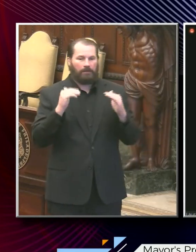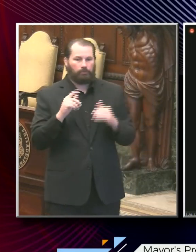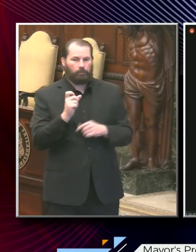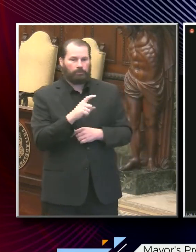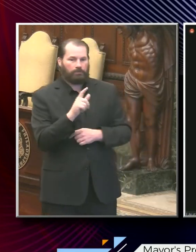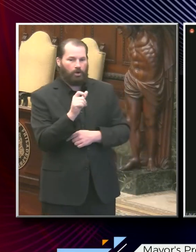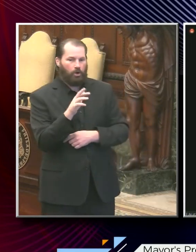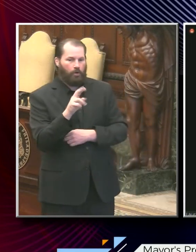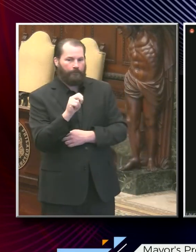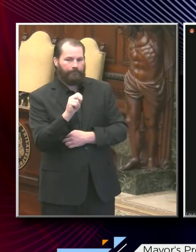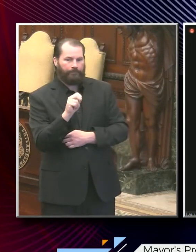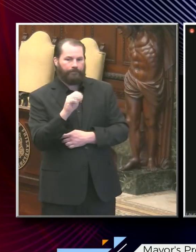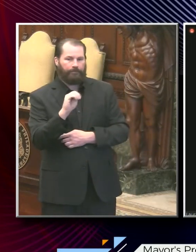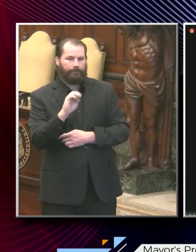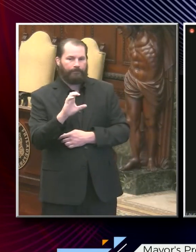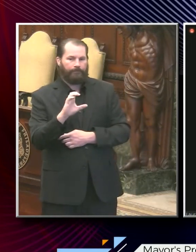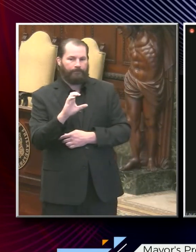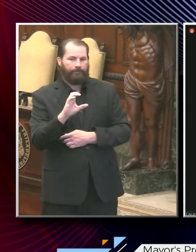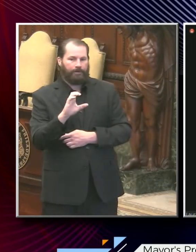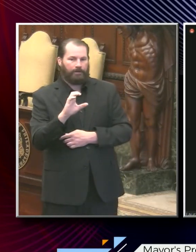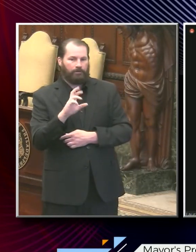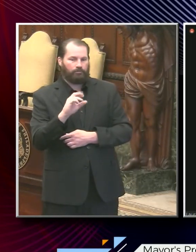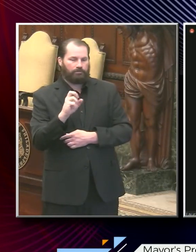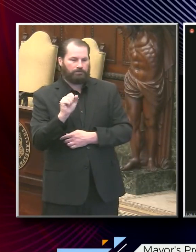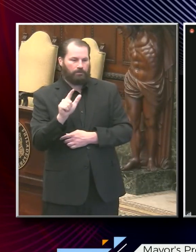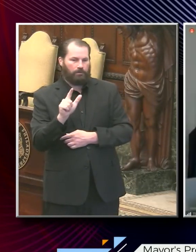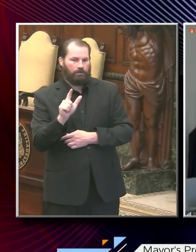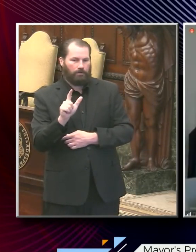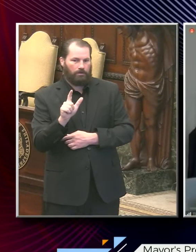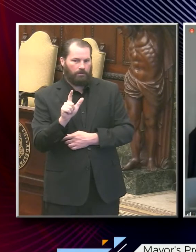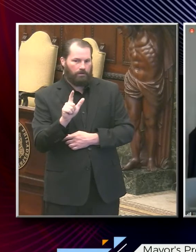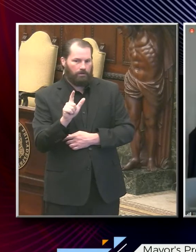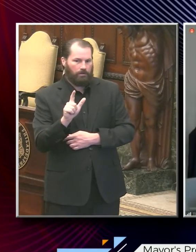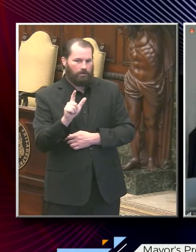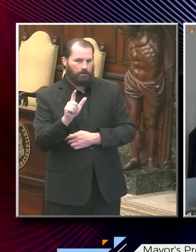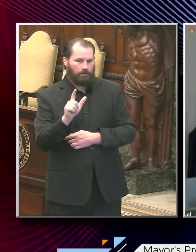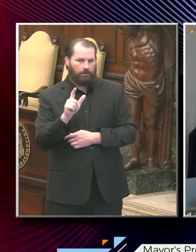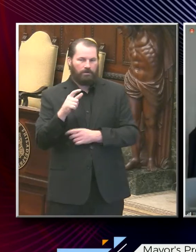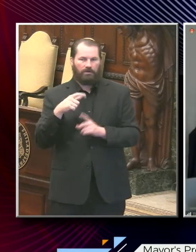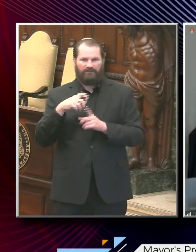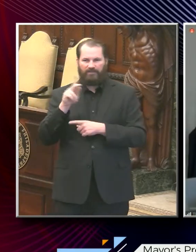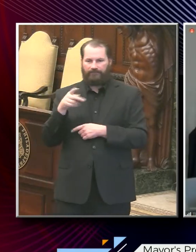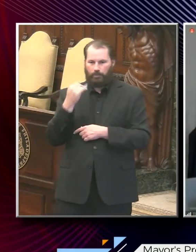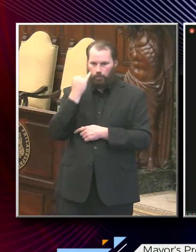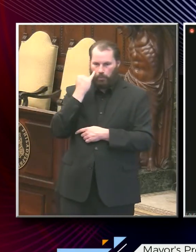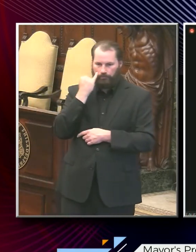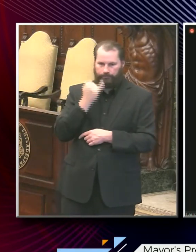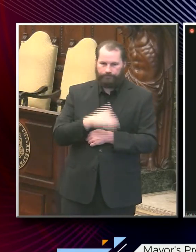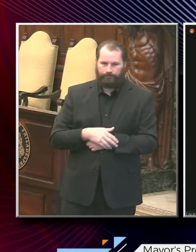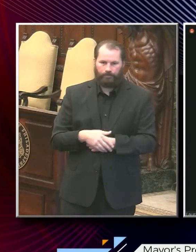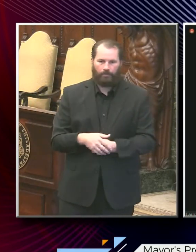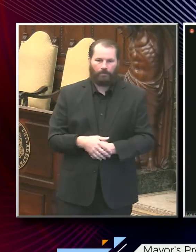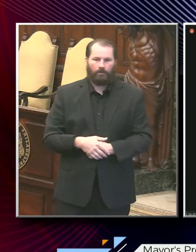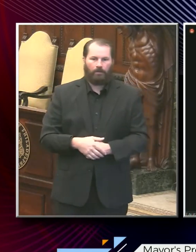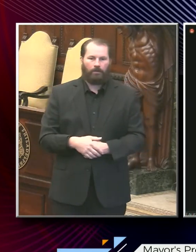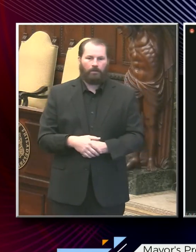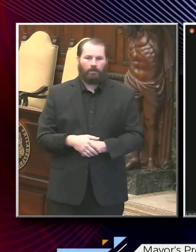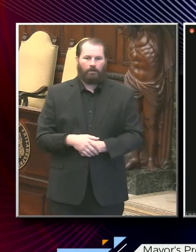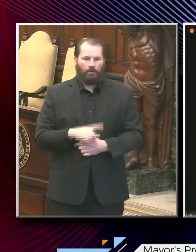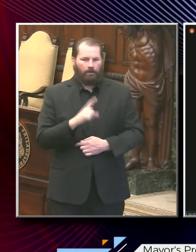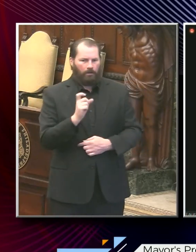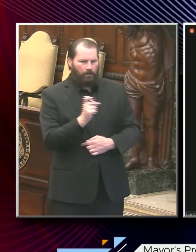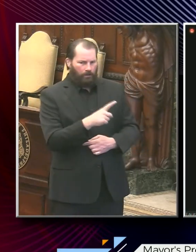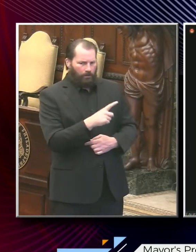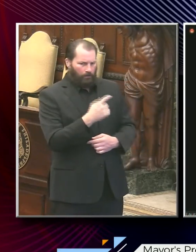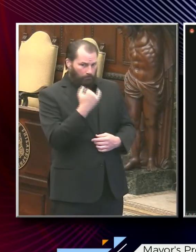Hi. Dr. Farley, I know you said that, whether or not Philly does move to green on July